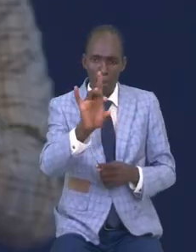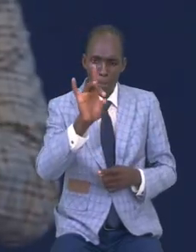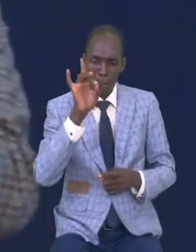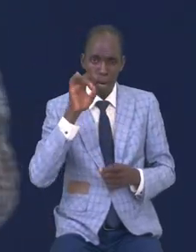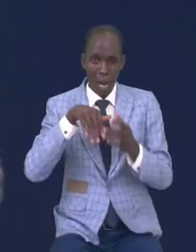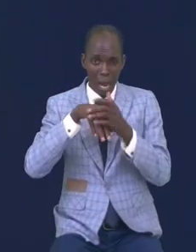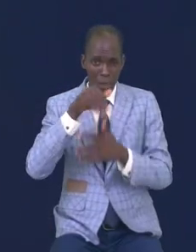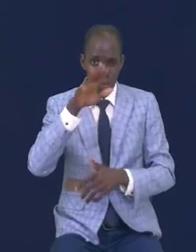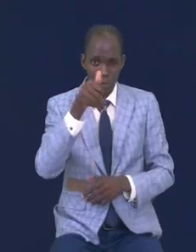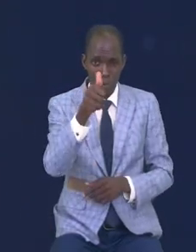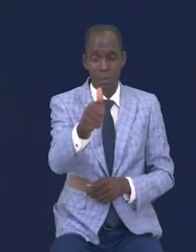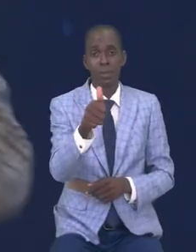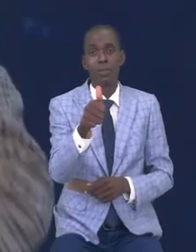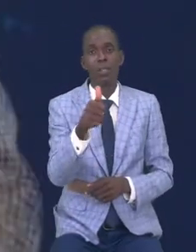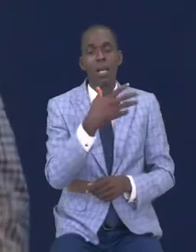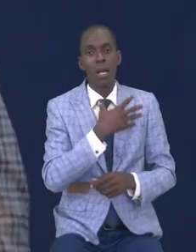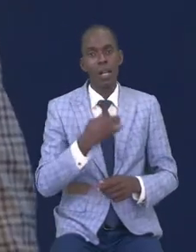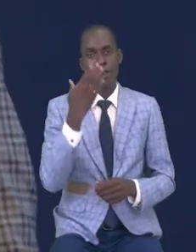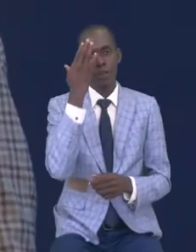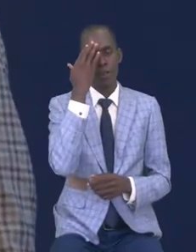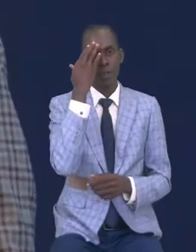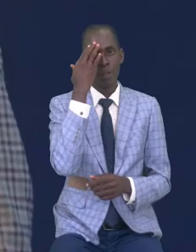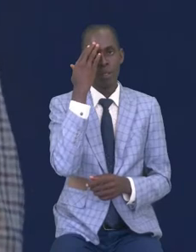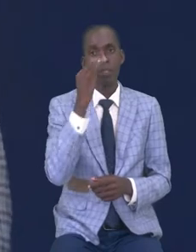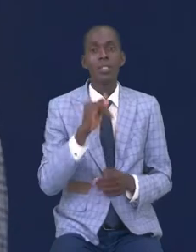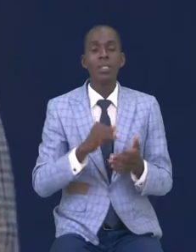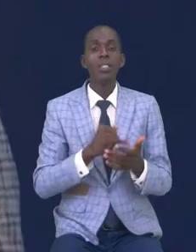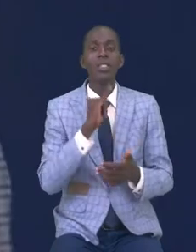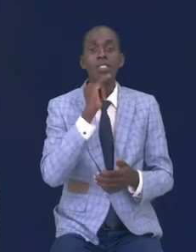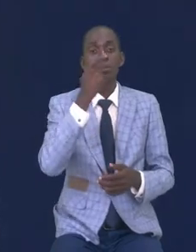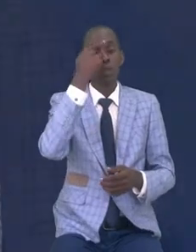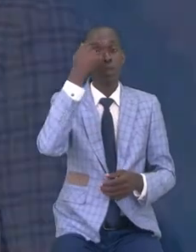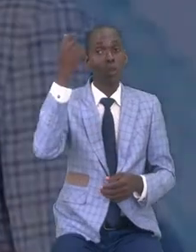out and know it's because of you.